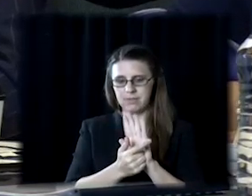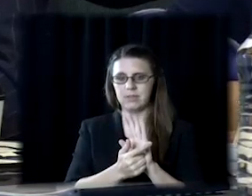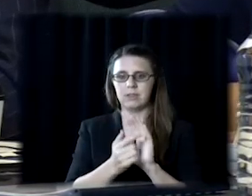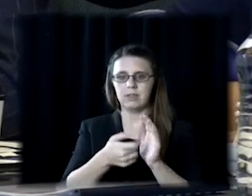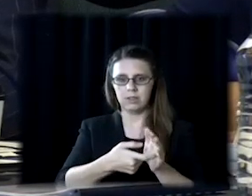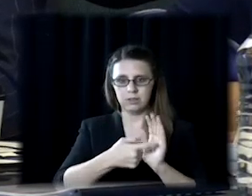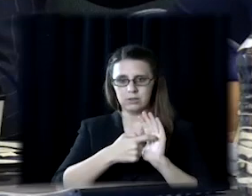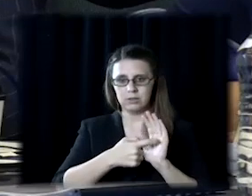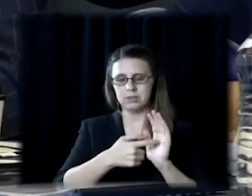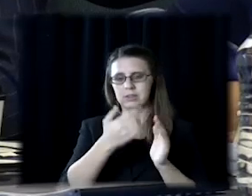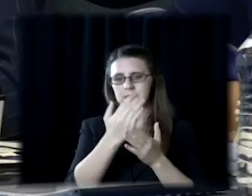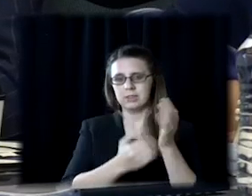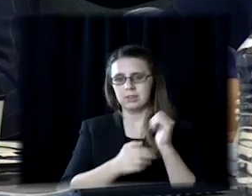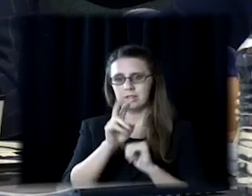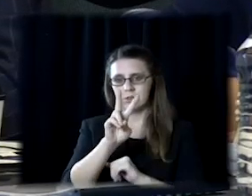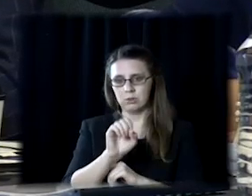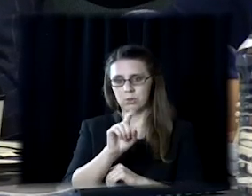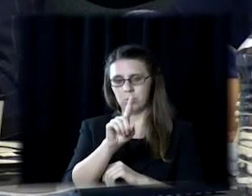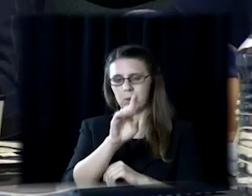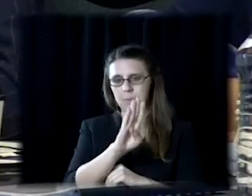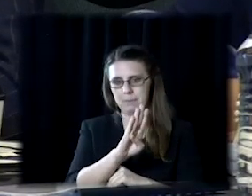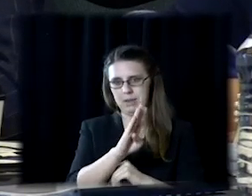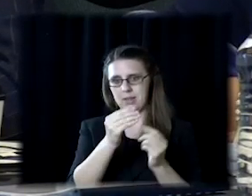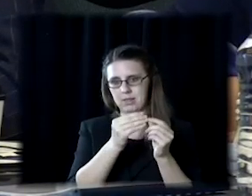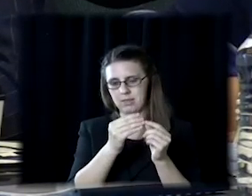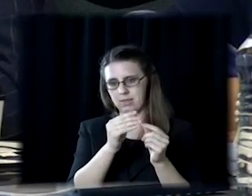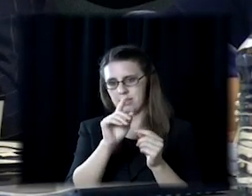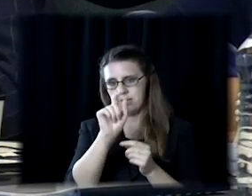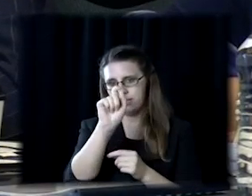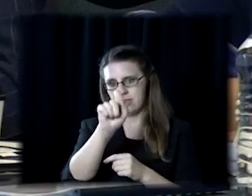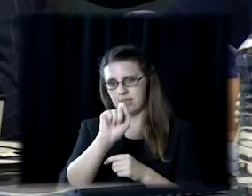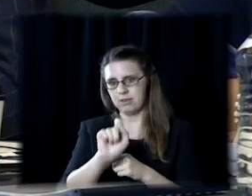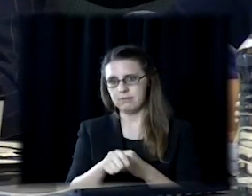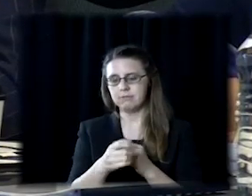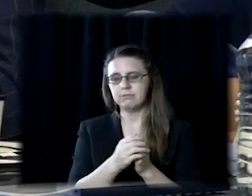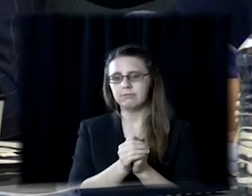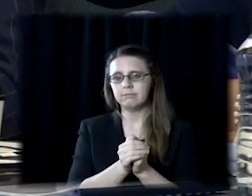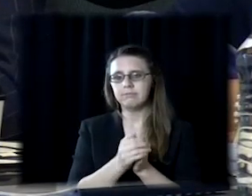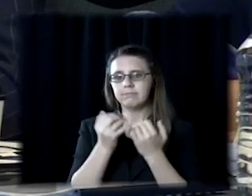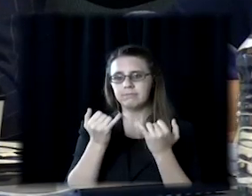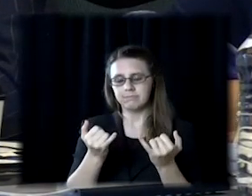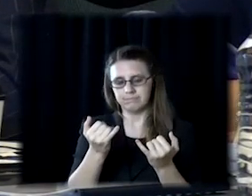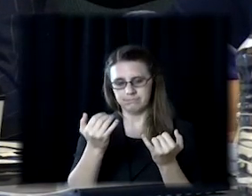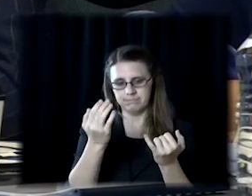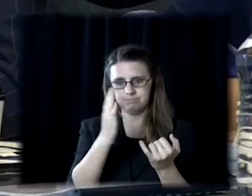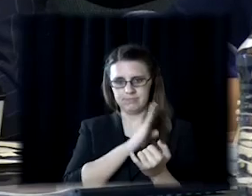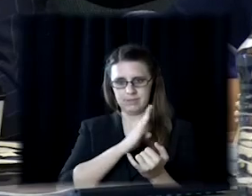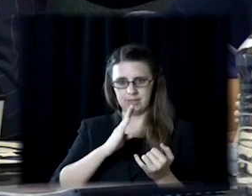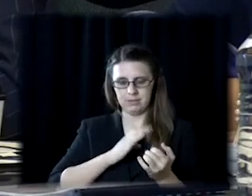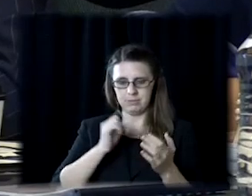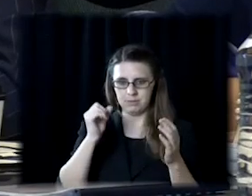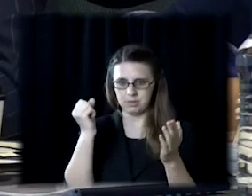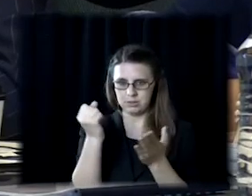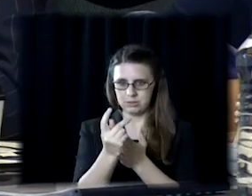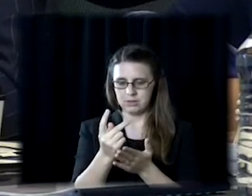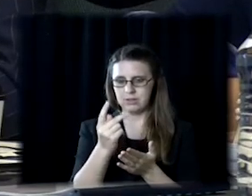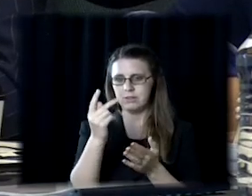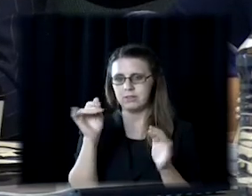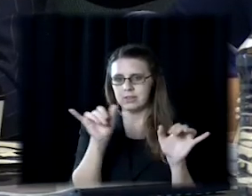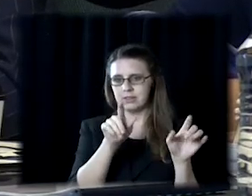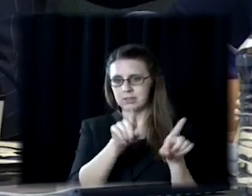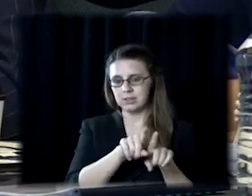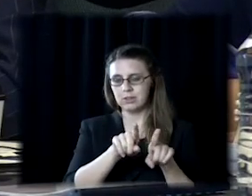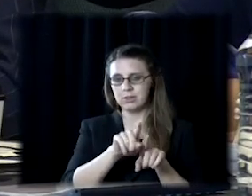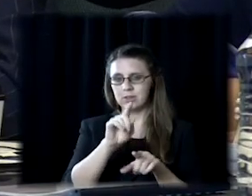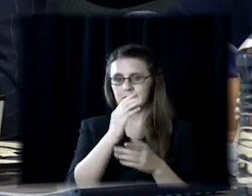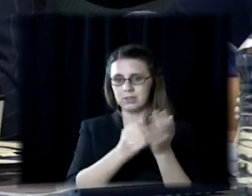in Section 201(b) thereof. Now, therefore, it is hereby resolved that the Board certifies pursuant to Section 201(e)(2) of